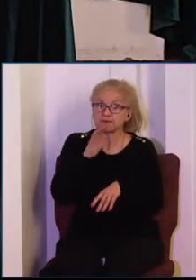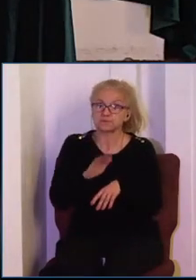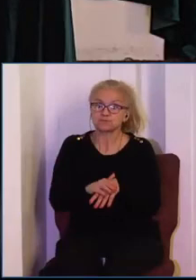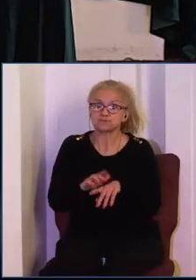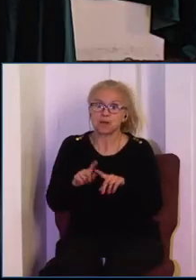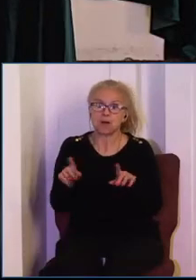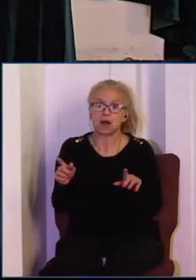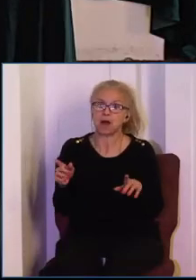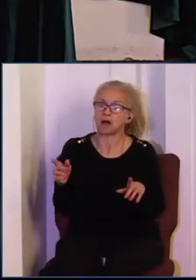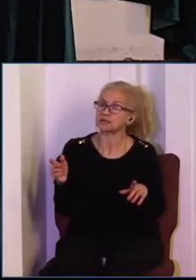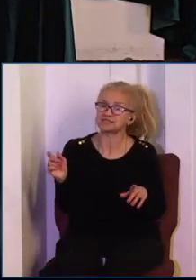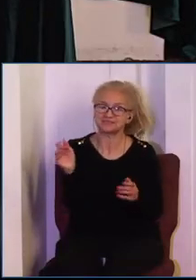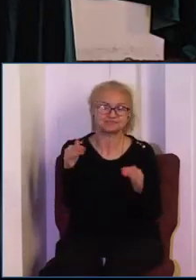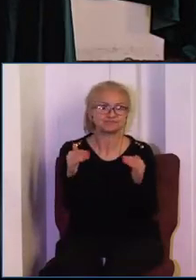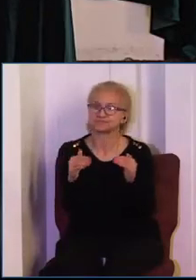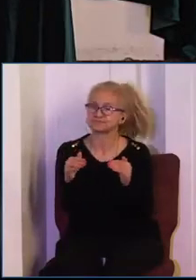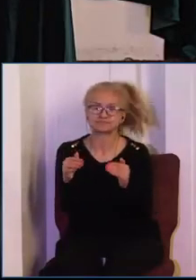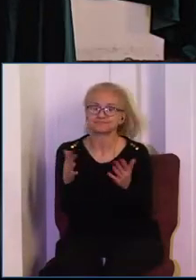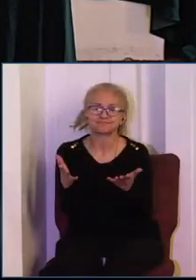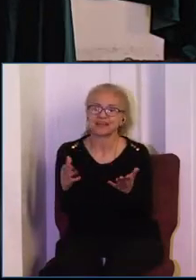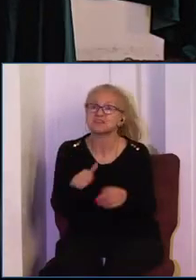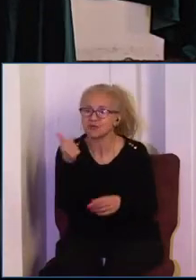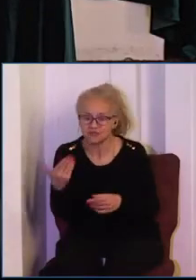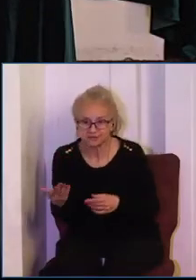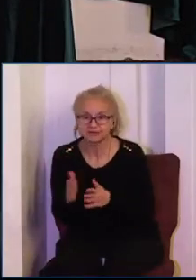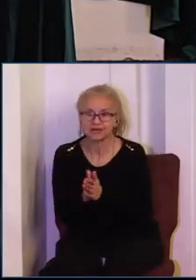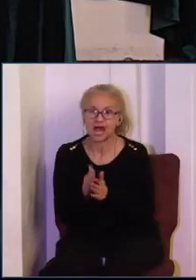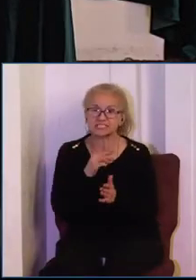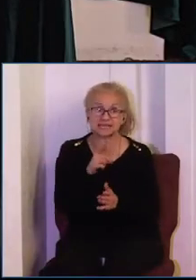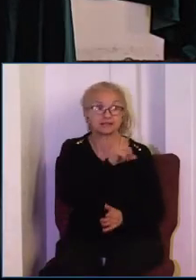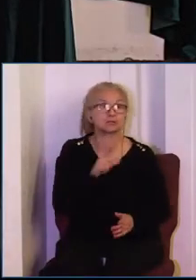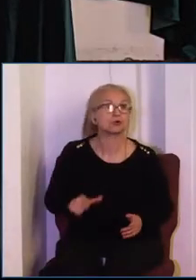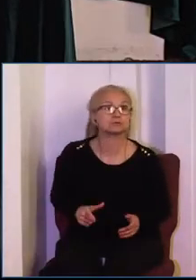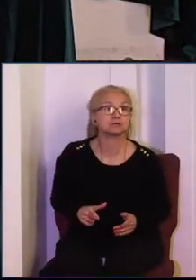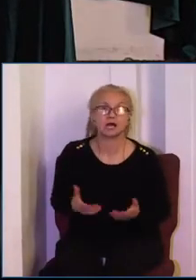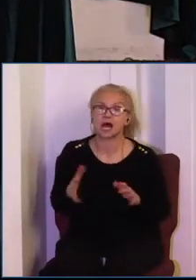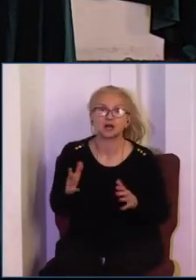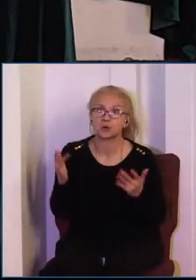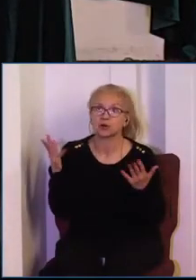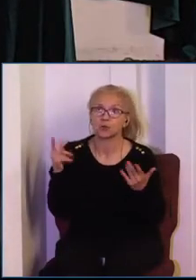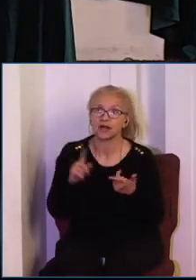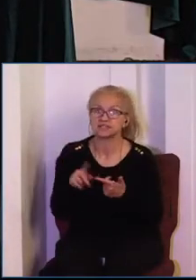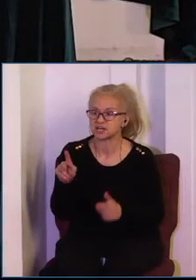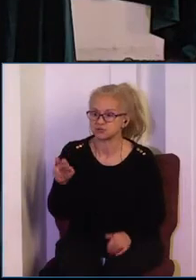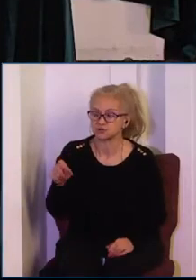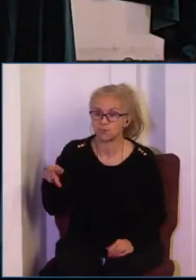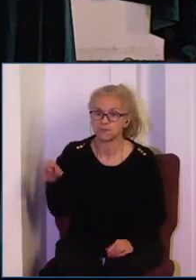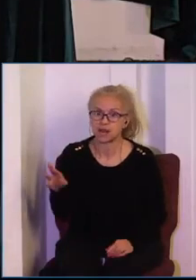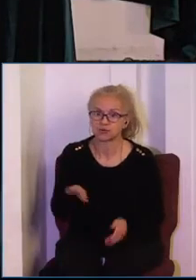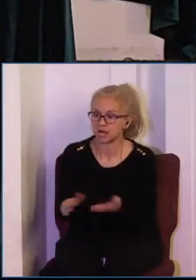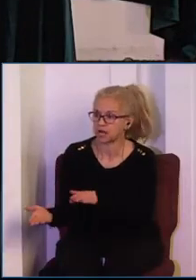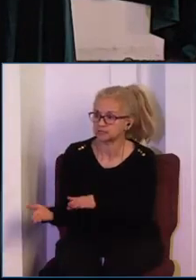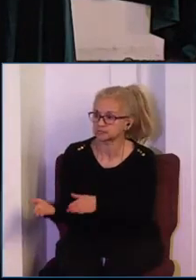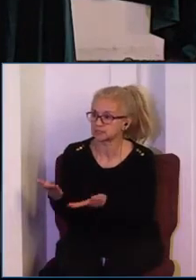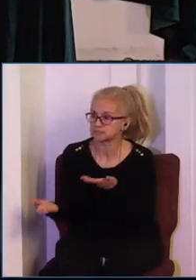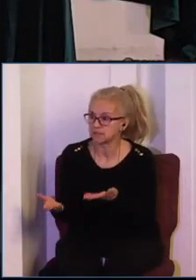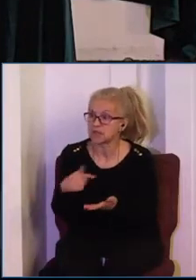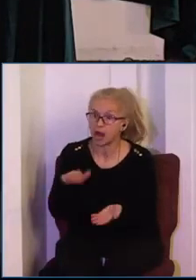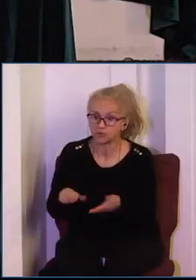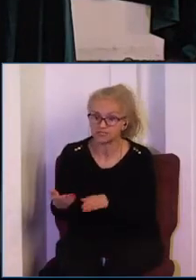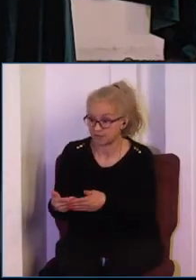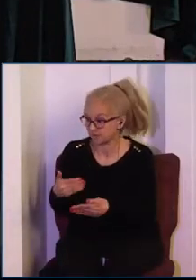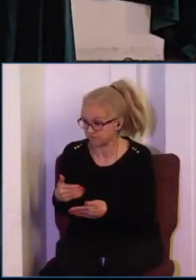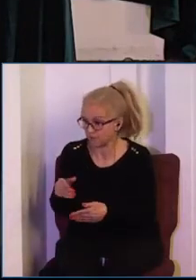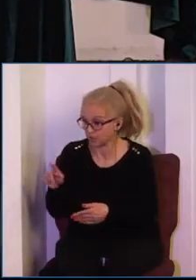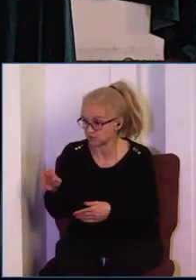But just as, and here was the other thing. I said, Lord, I don't want to wait until Troy Perry dies, because I may very well die before